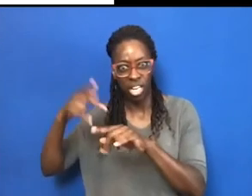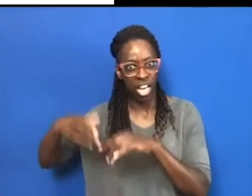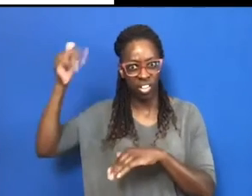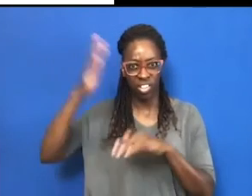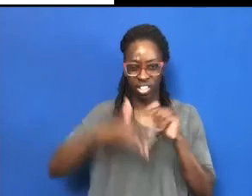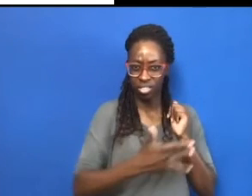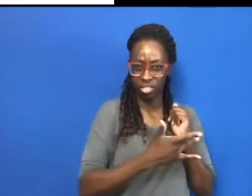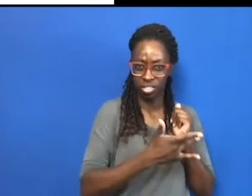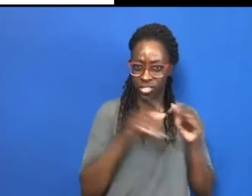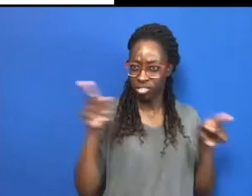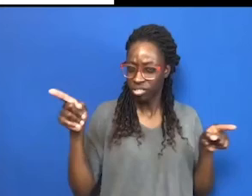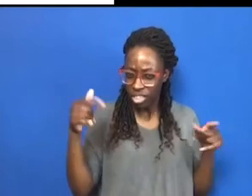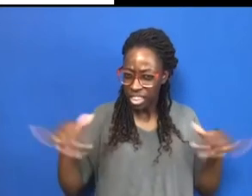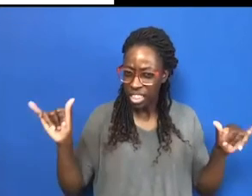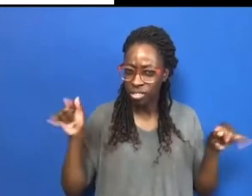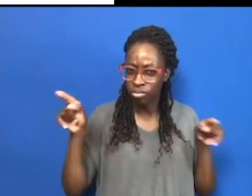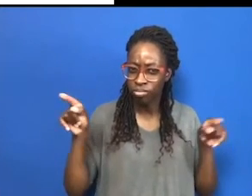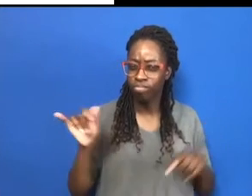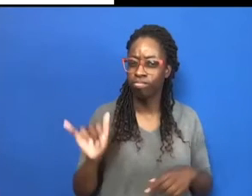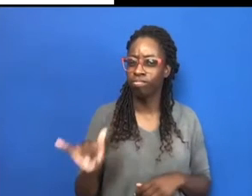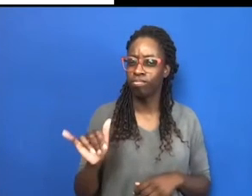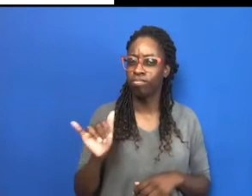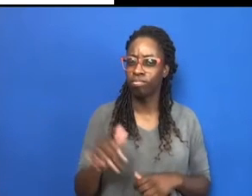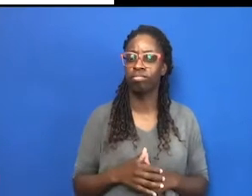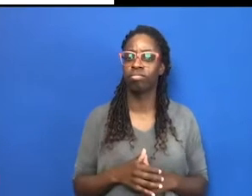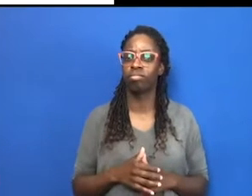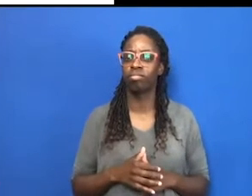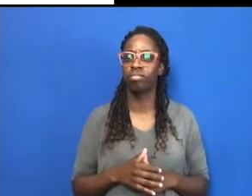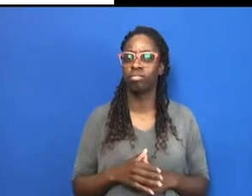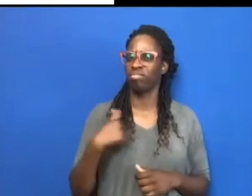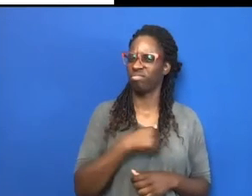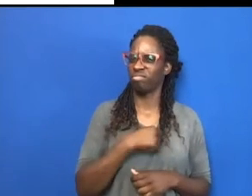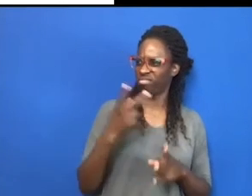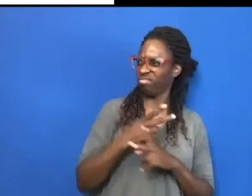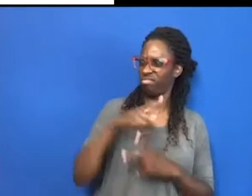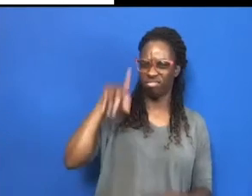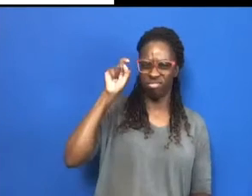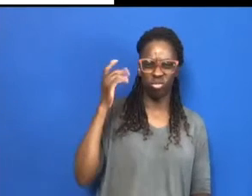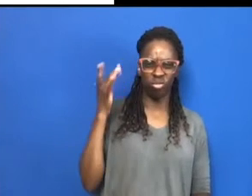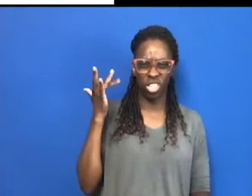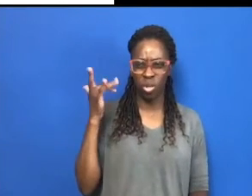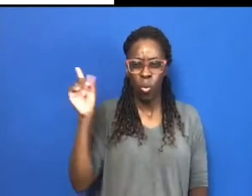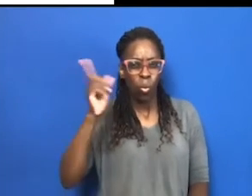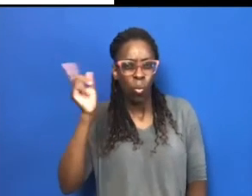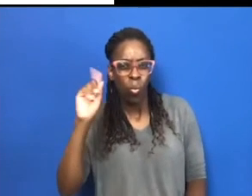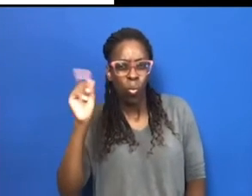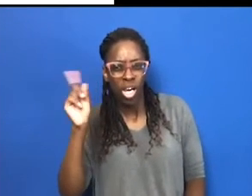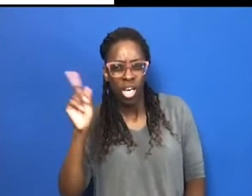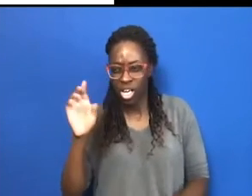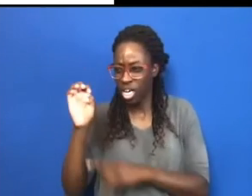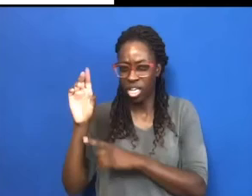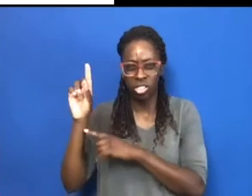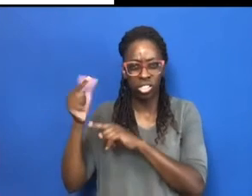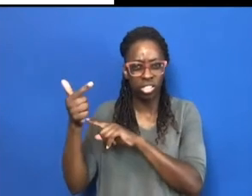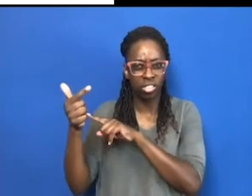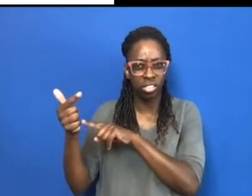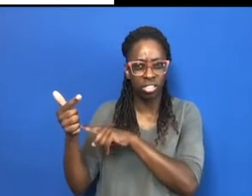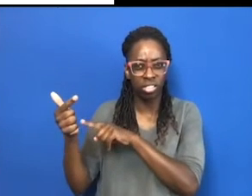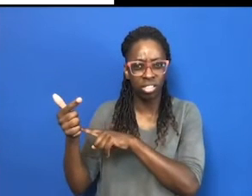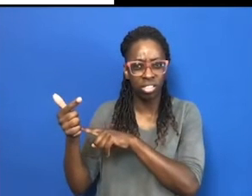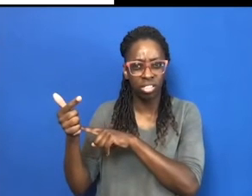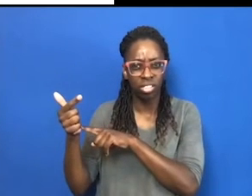So our next question pertained to where the ELG indicators that we coded as science, engineering,